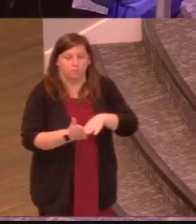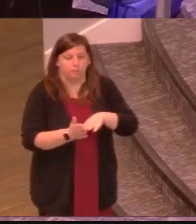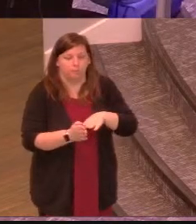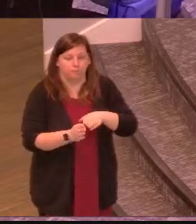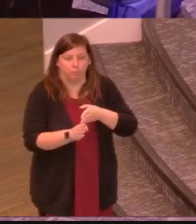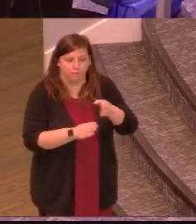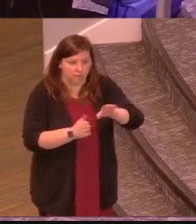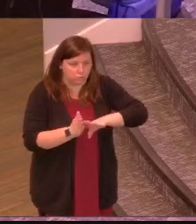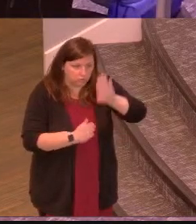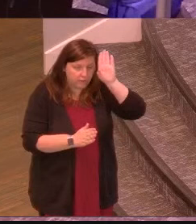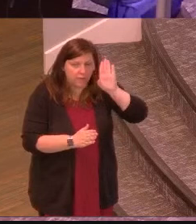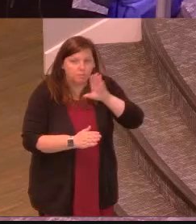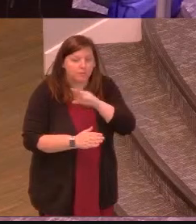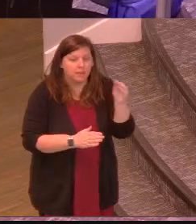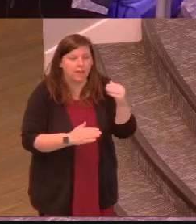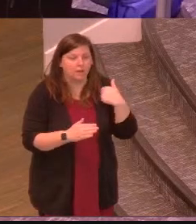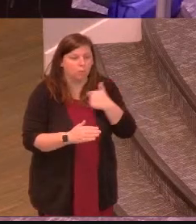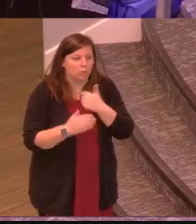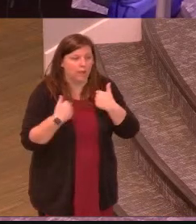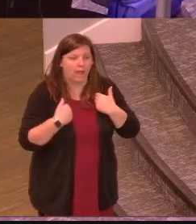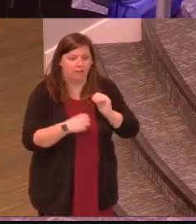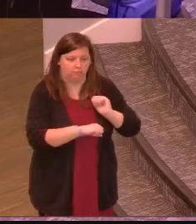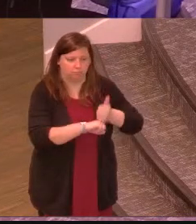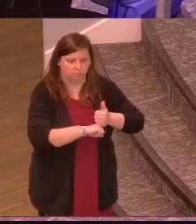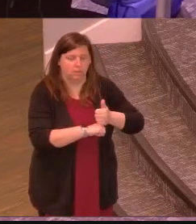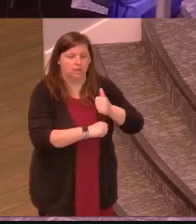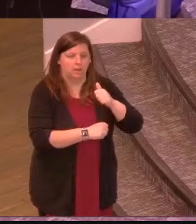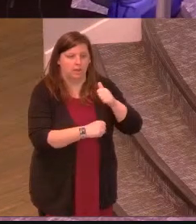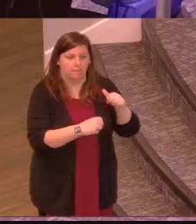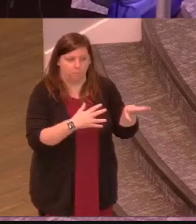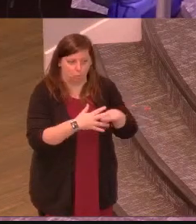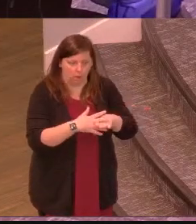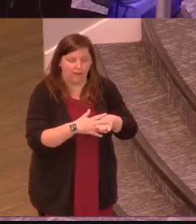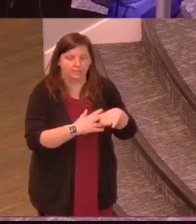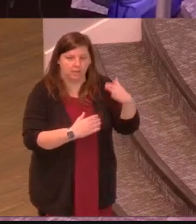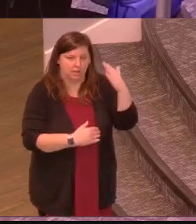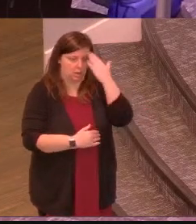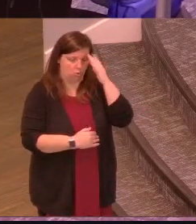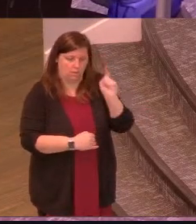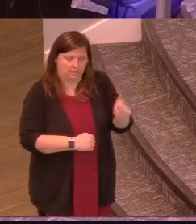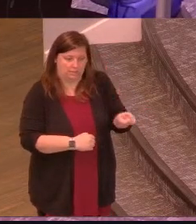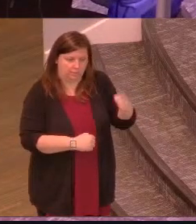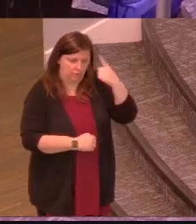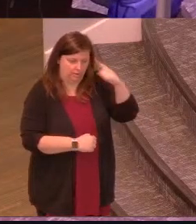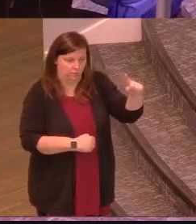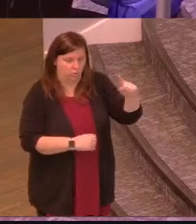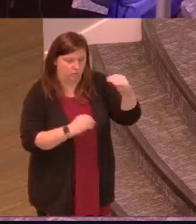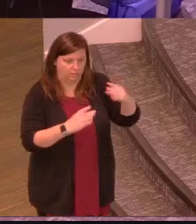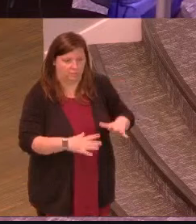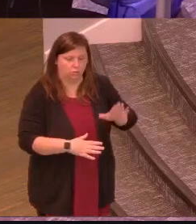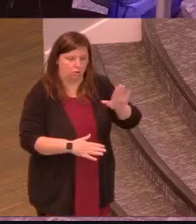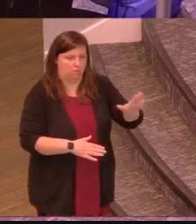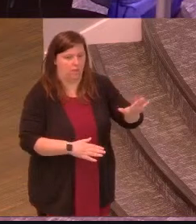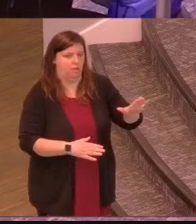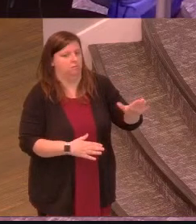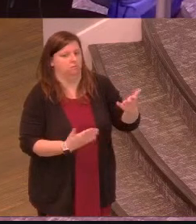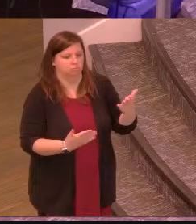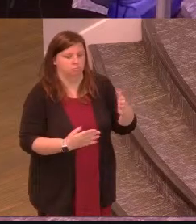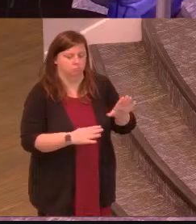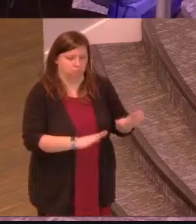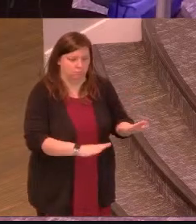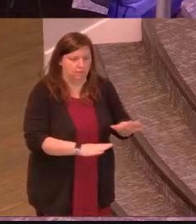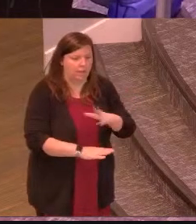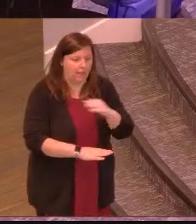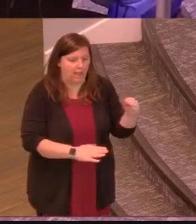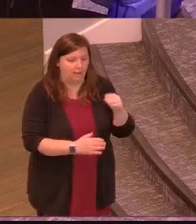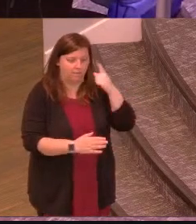are necessary for teacher sanity as well as for the students to have a moment to try and actually reflect on what they're learning. But my question would really be,